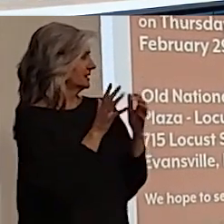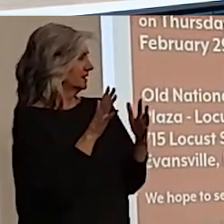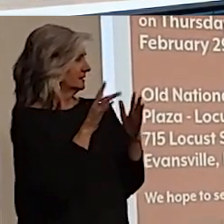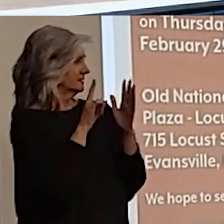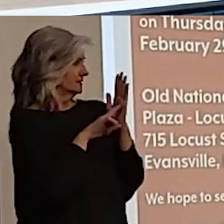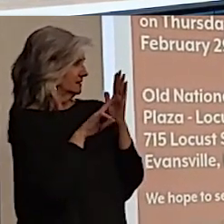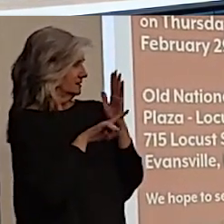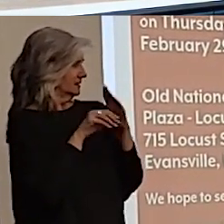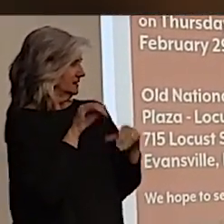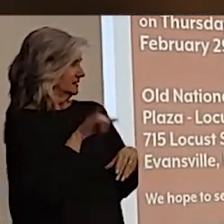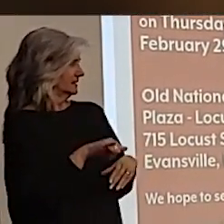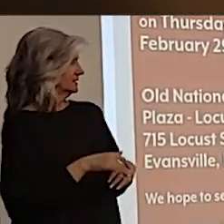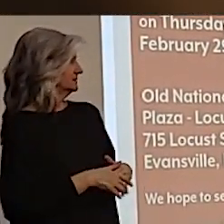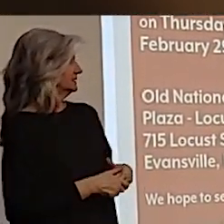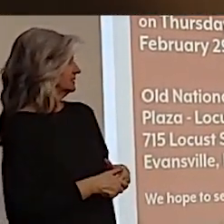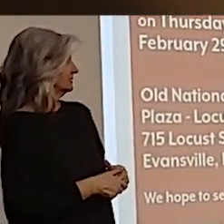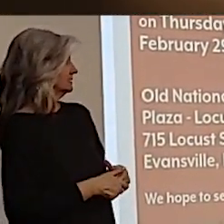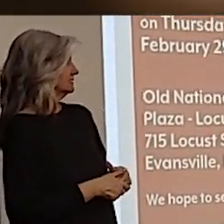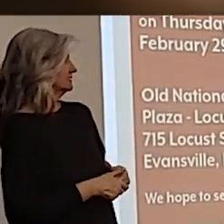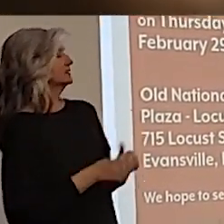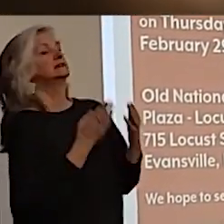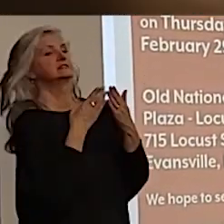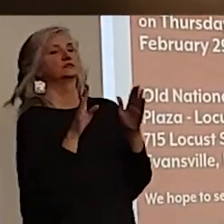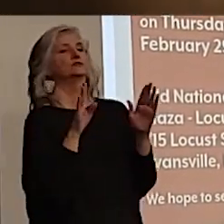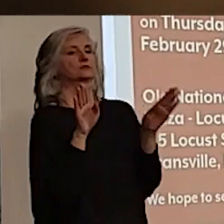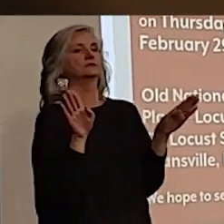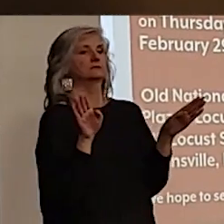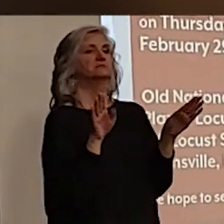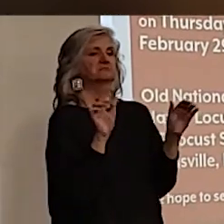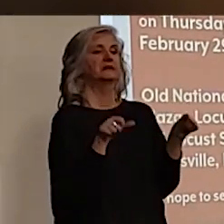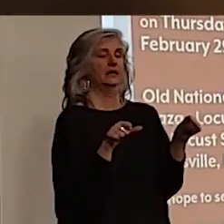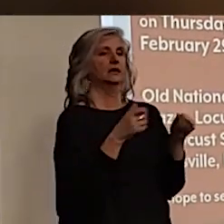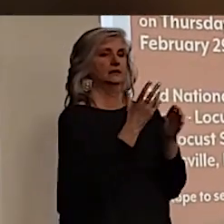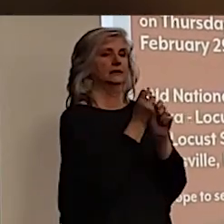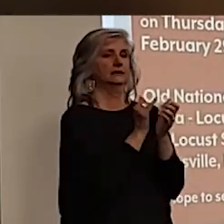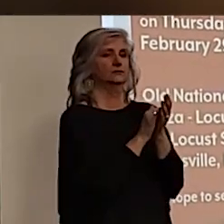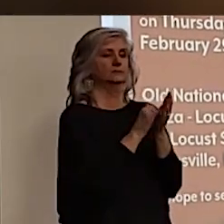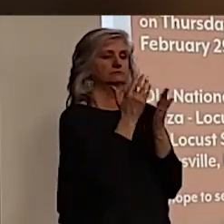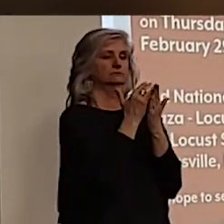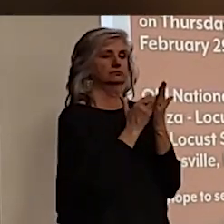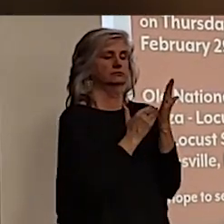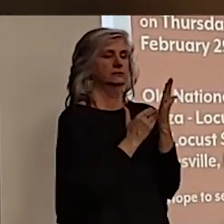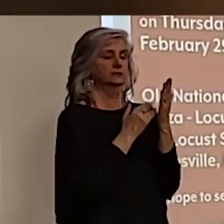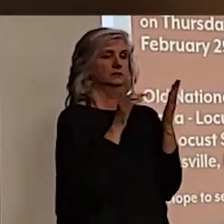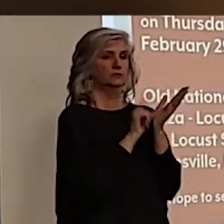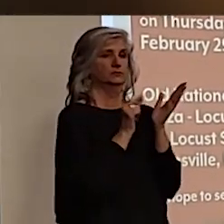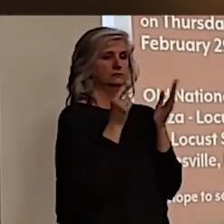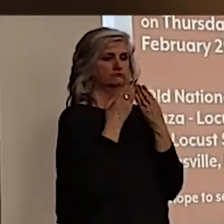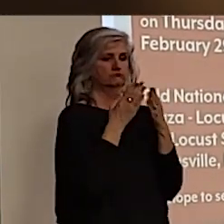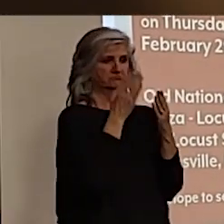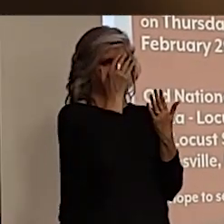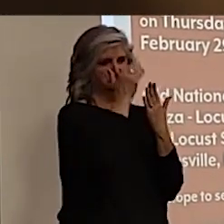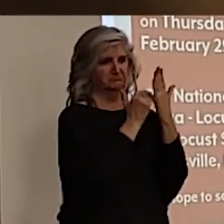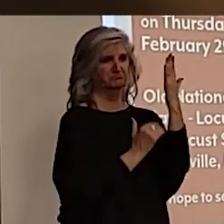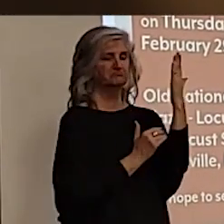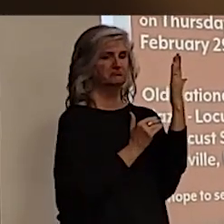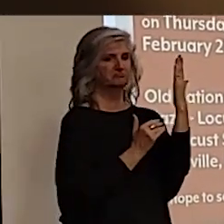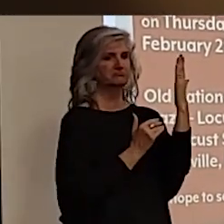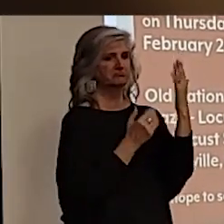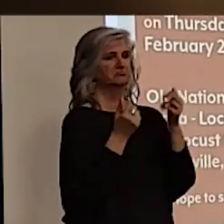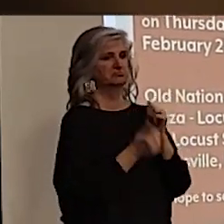that. The general public can access these documents. They are posted online publicly. The vast majority of them